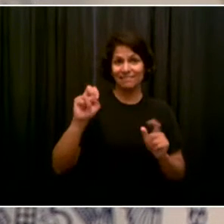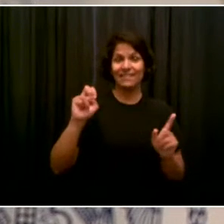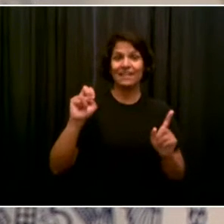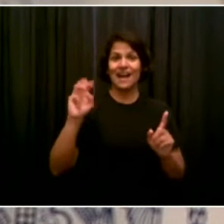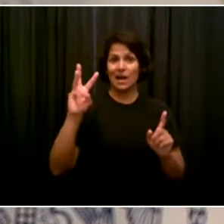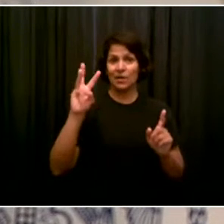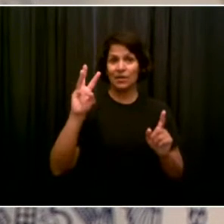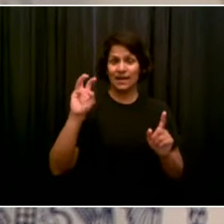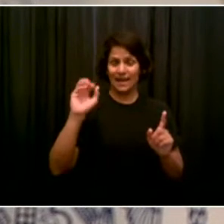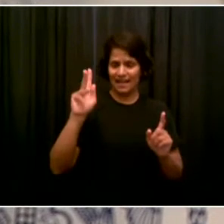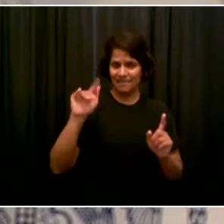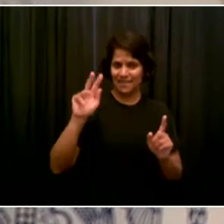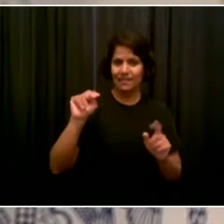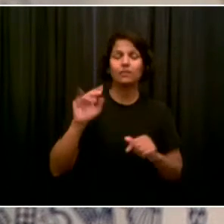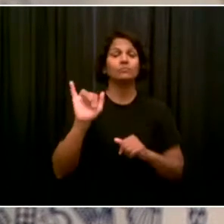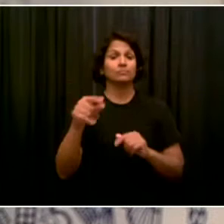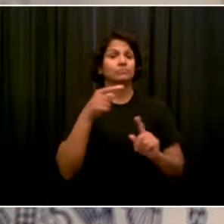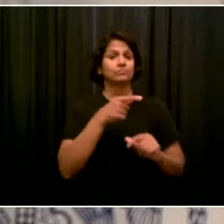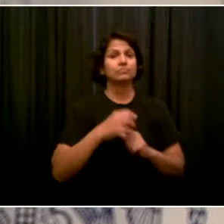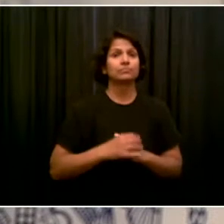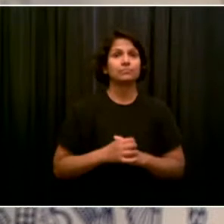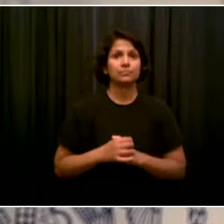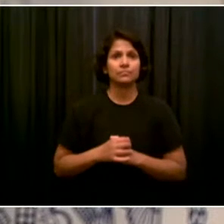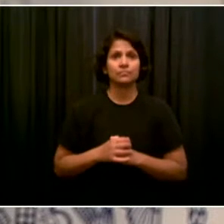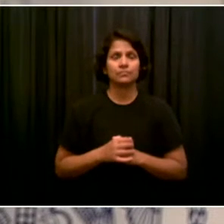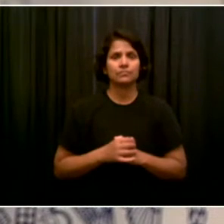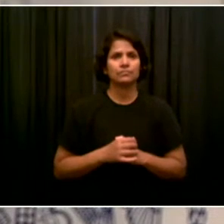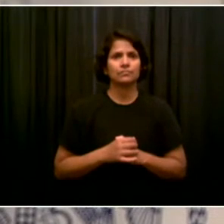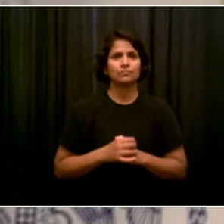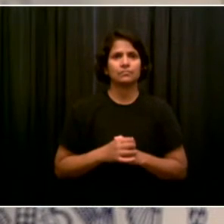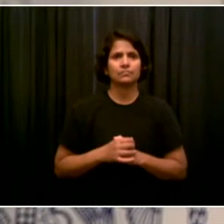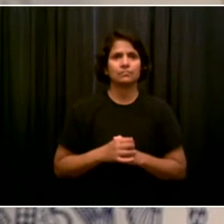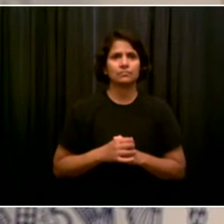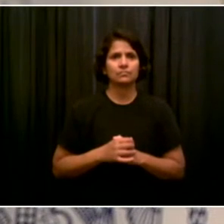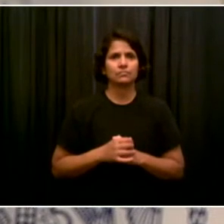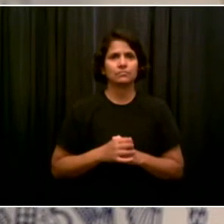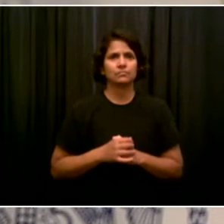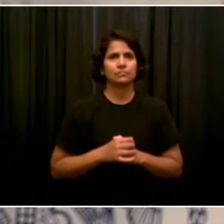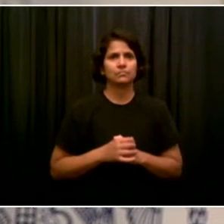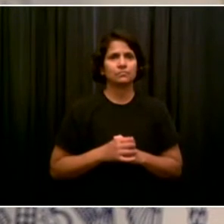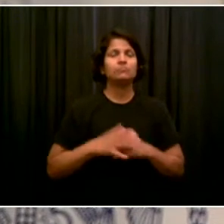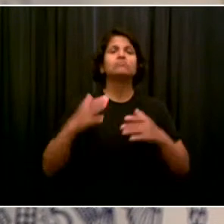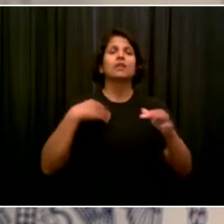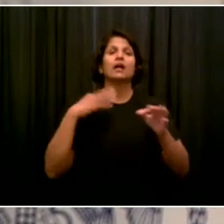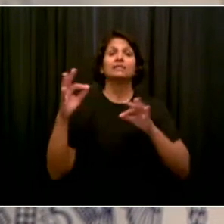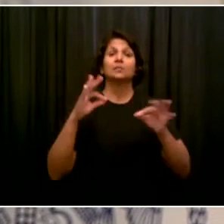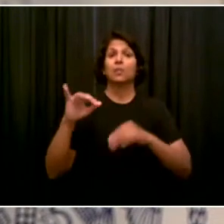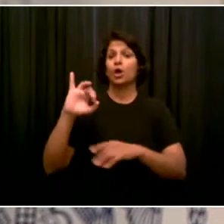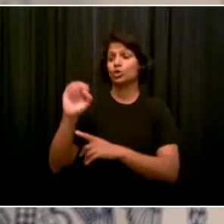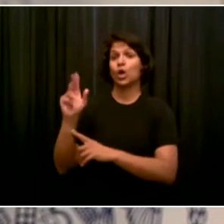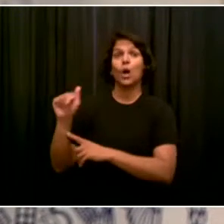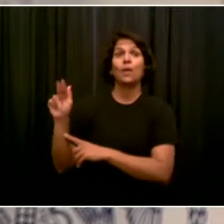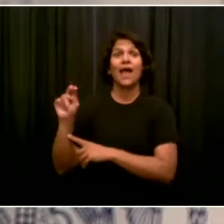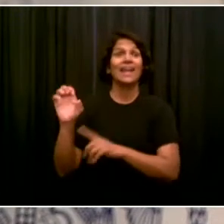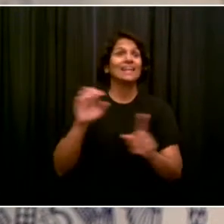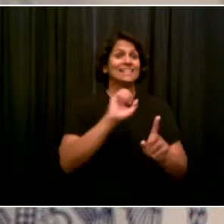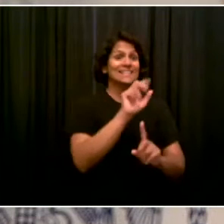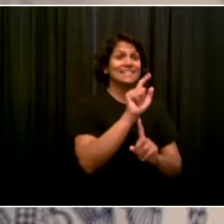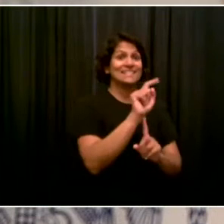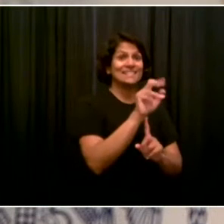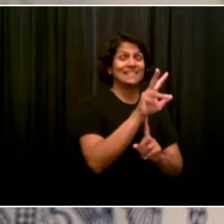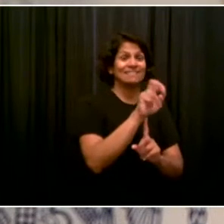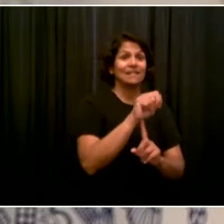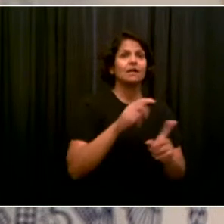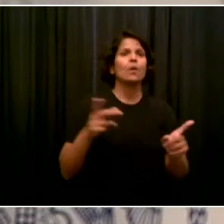Joanne Simon in community involvement in Brooklyn. I came up with Steve Levin in a different way. We both fought together against the closure of Long Island College Hospital